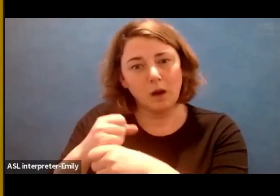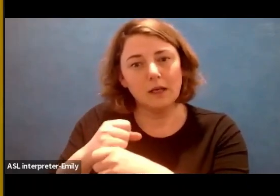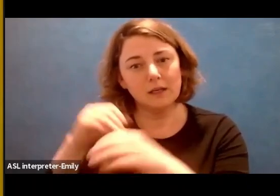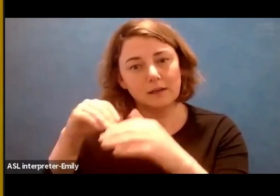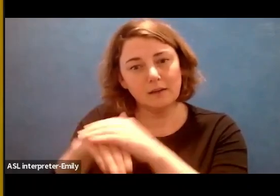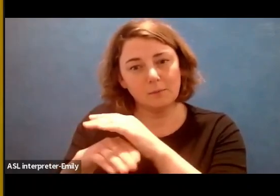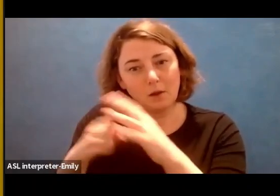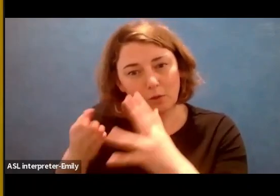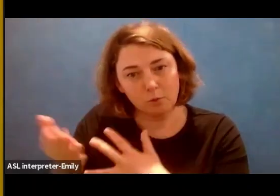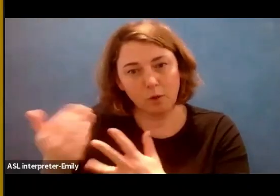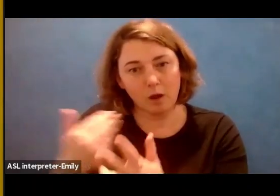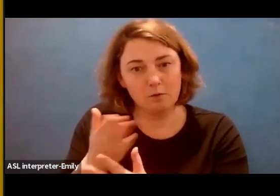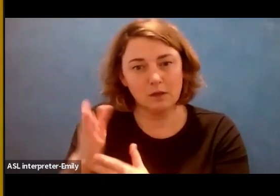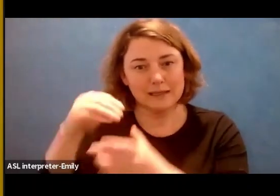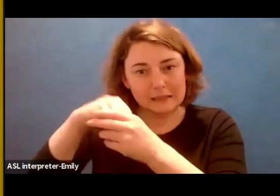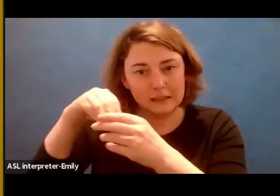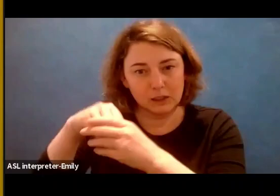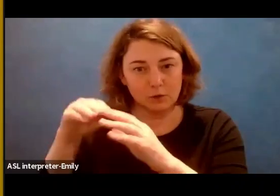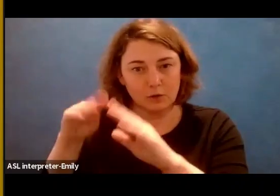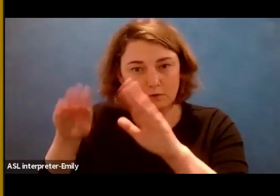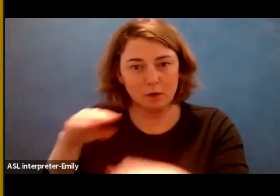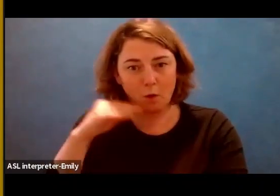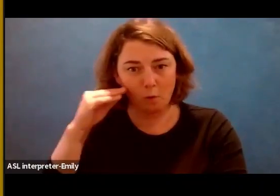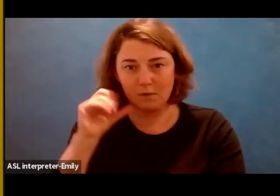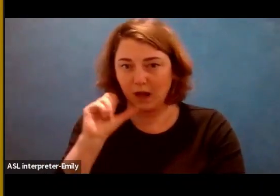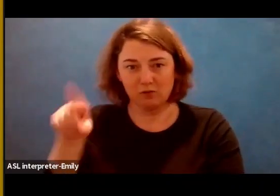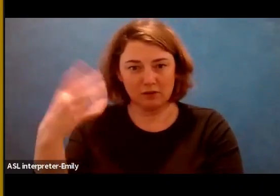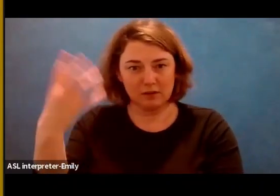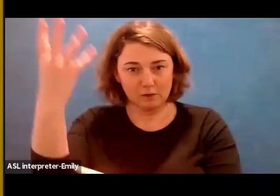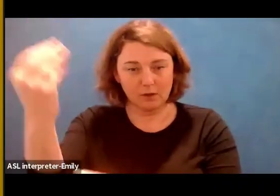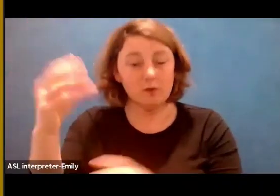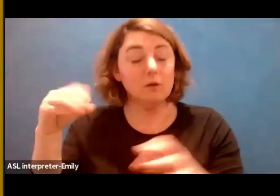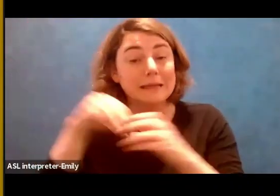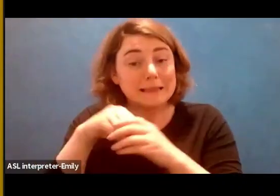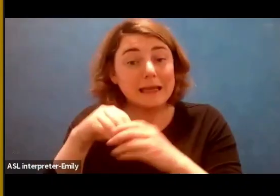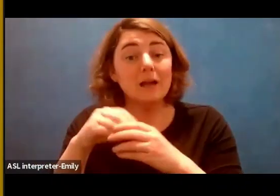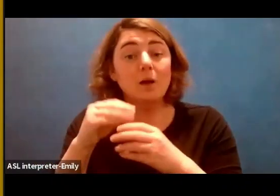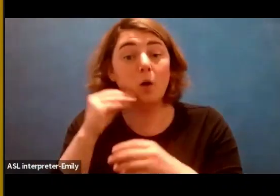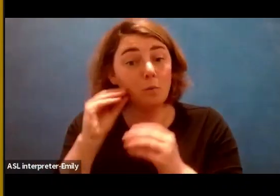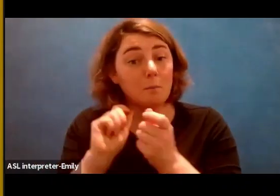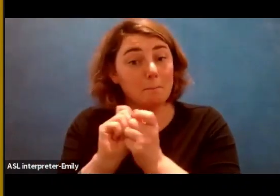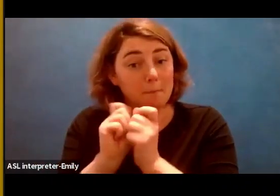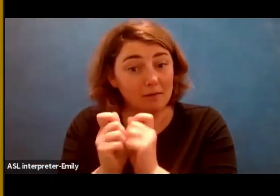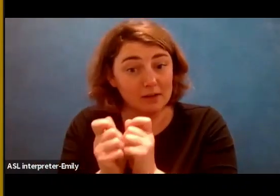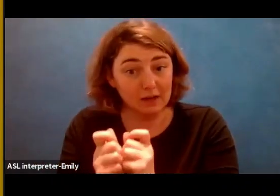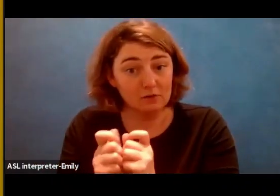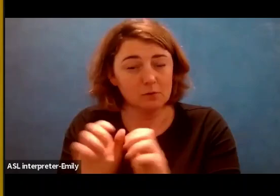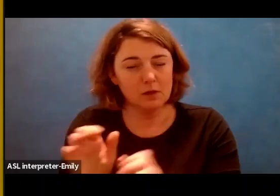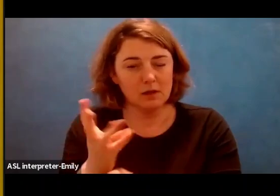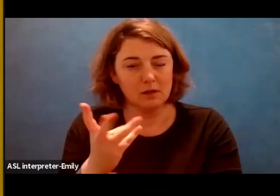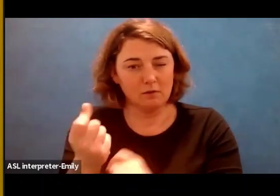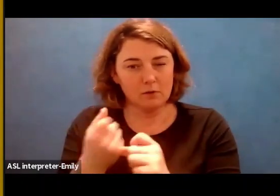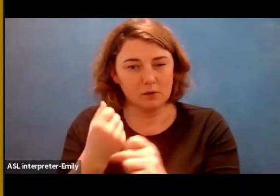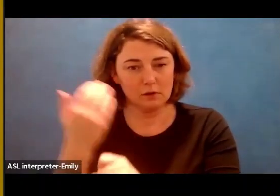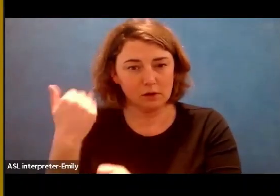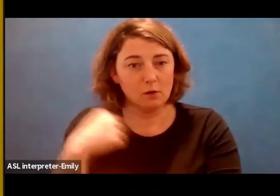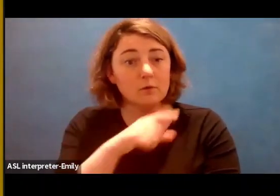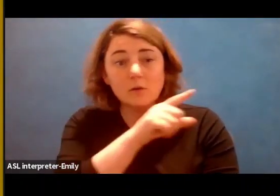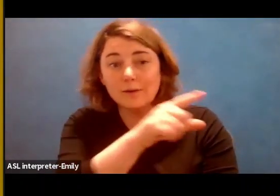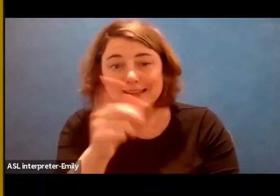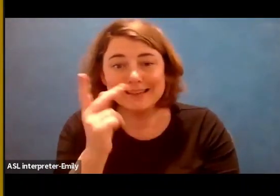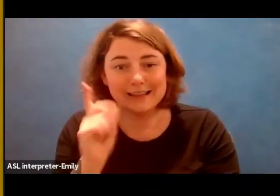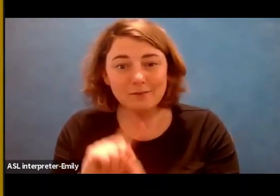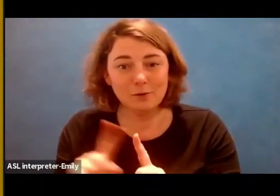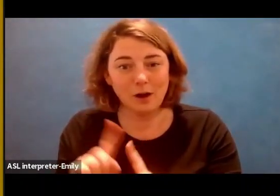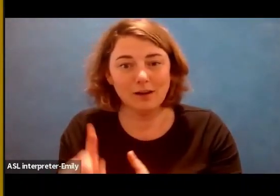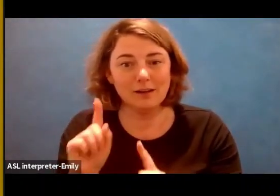throughout the interior of the home beyond the threshold. So we started doing home modifications several years ago, and so a variety of different walk-in showers,